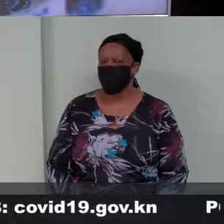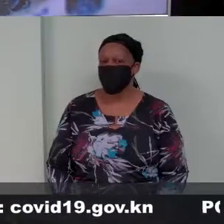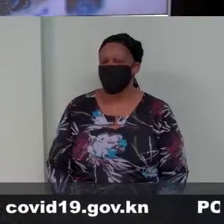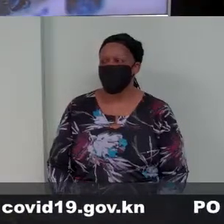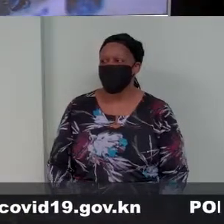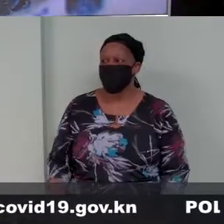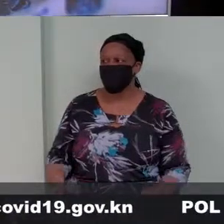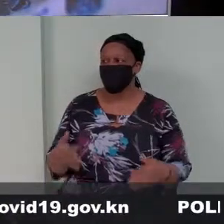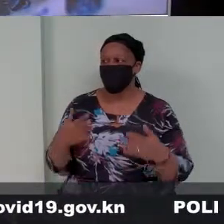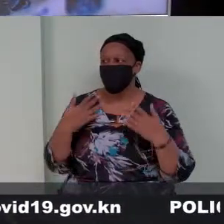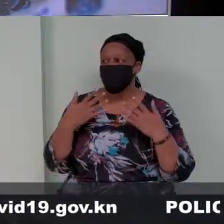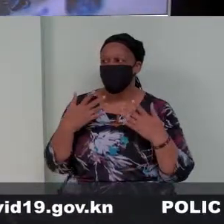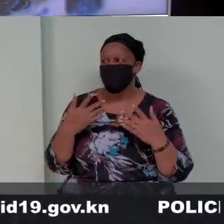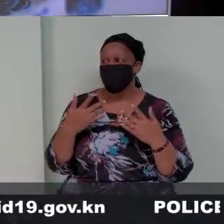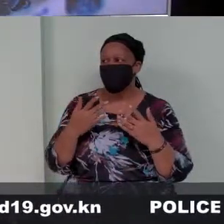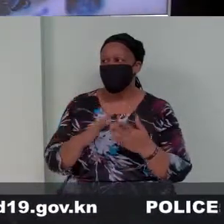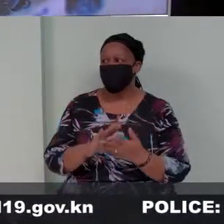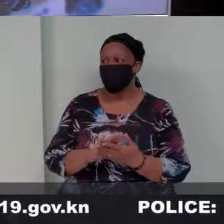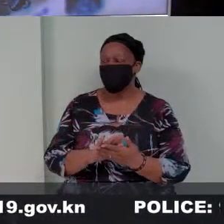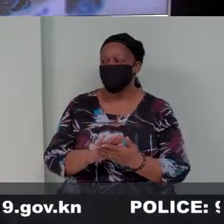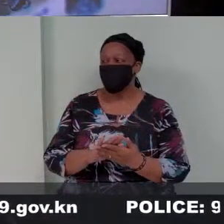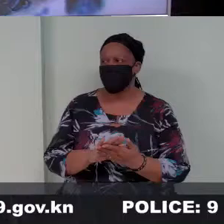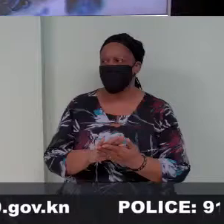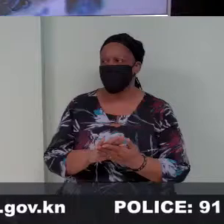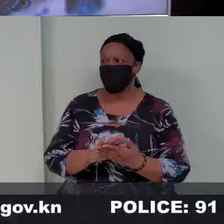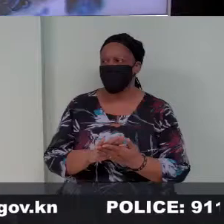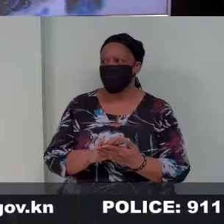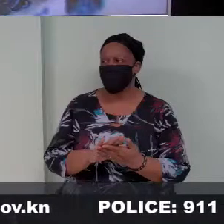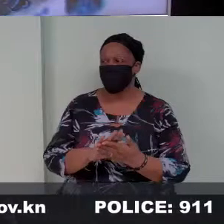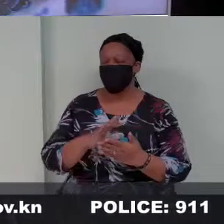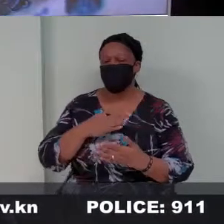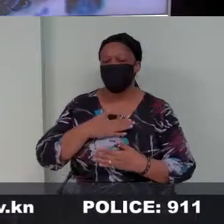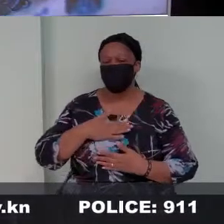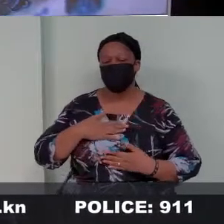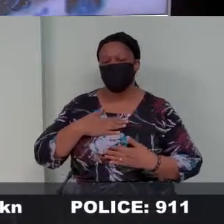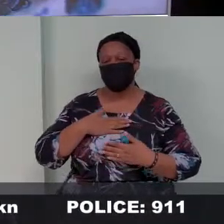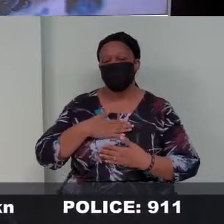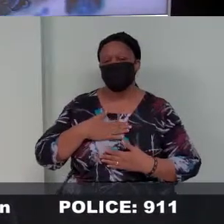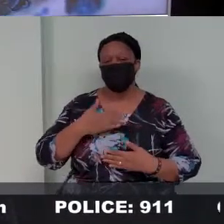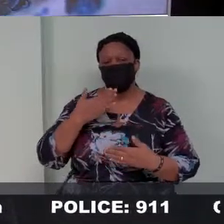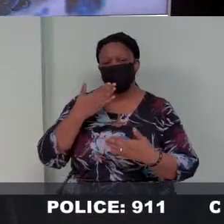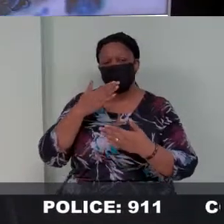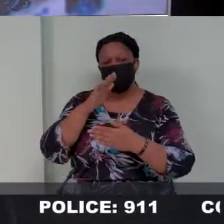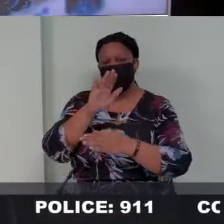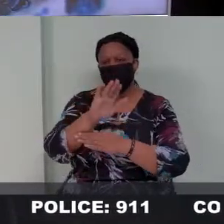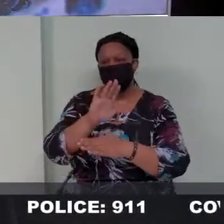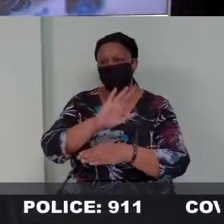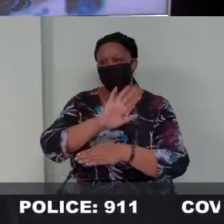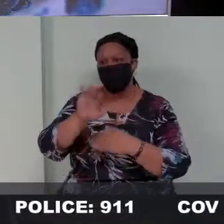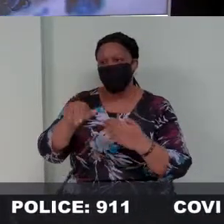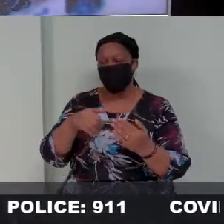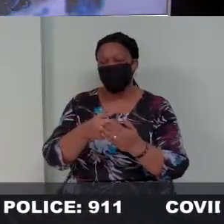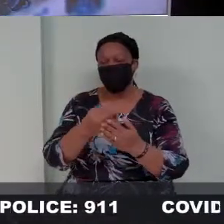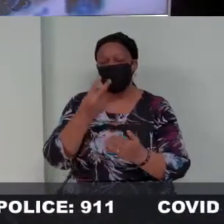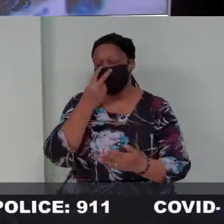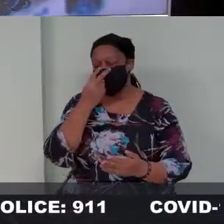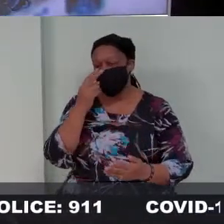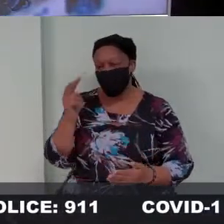Thank you, Mr. Williams. A pleasant good evening to our